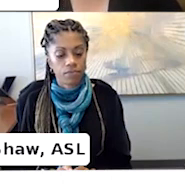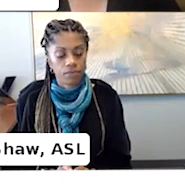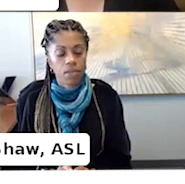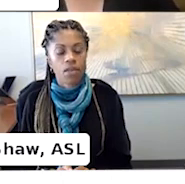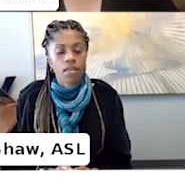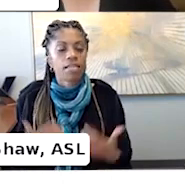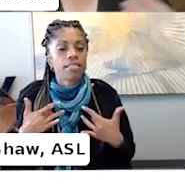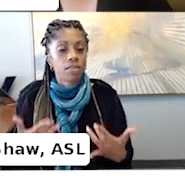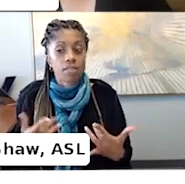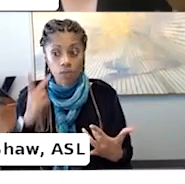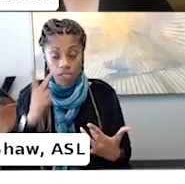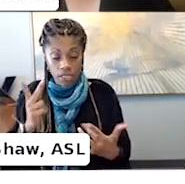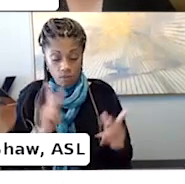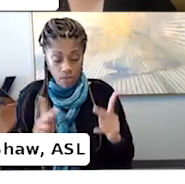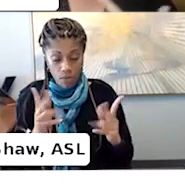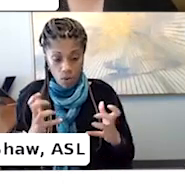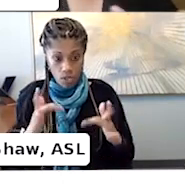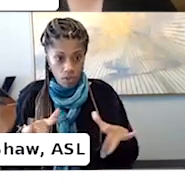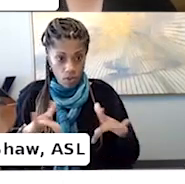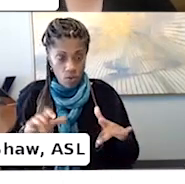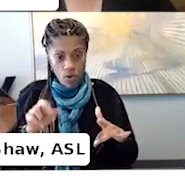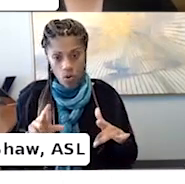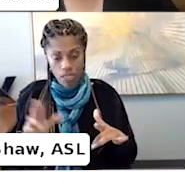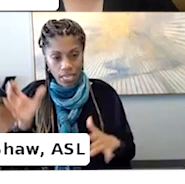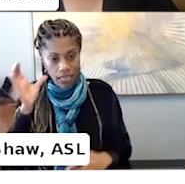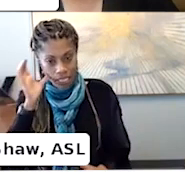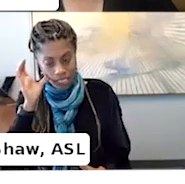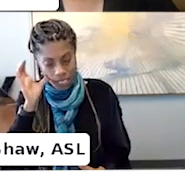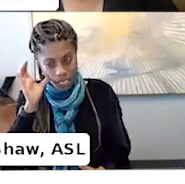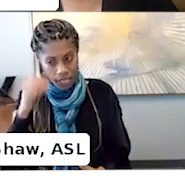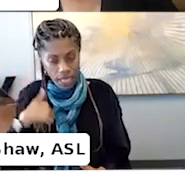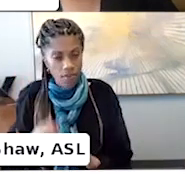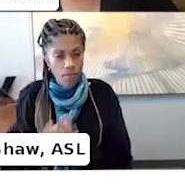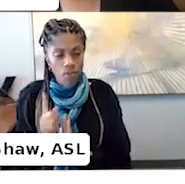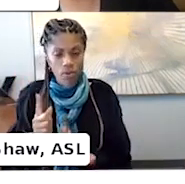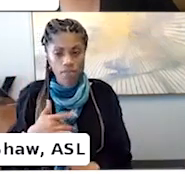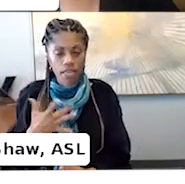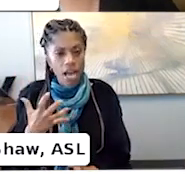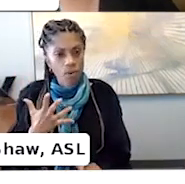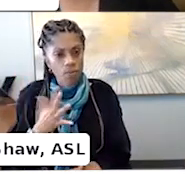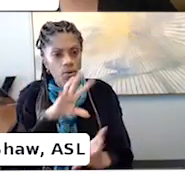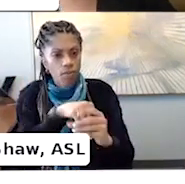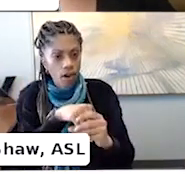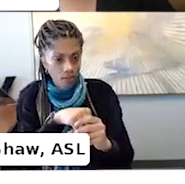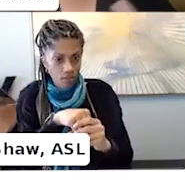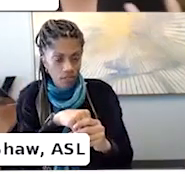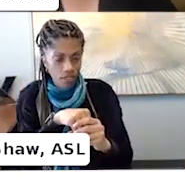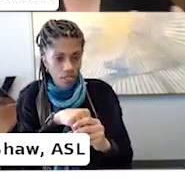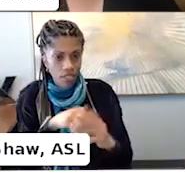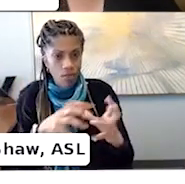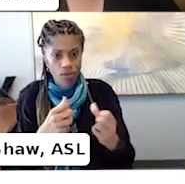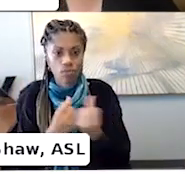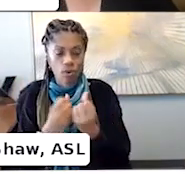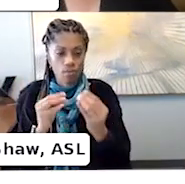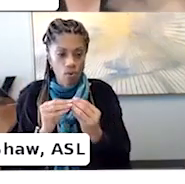with that organization following the recording, that they feel that sense of connection and support. So that's just